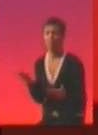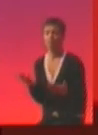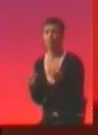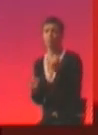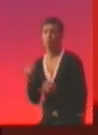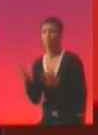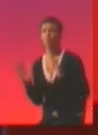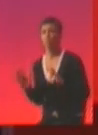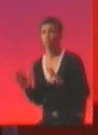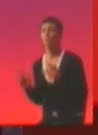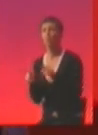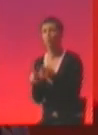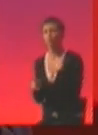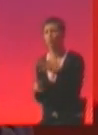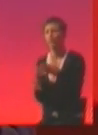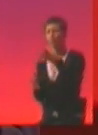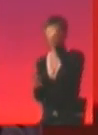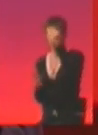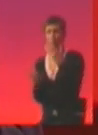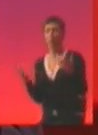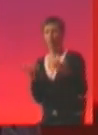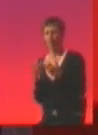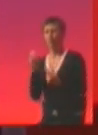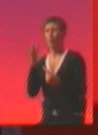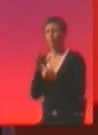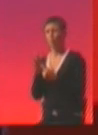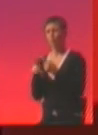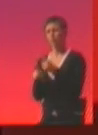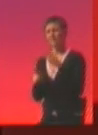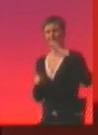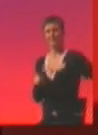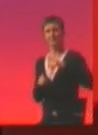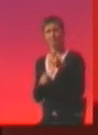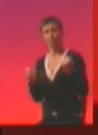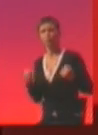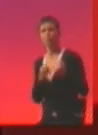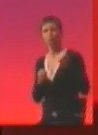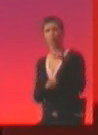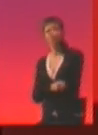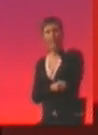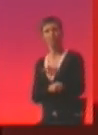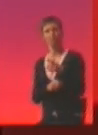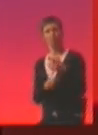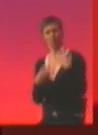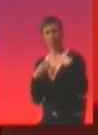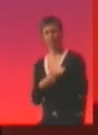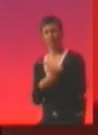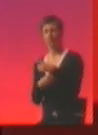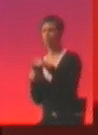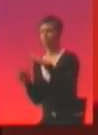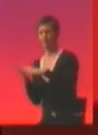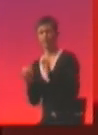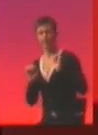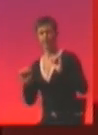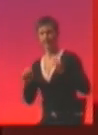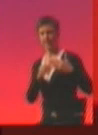learned too of the importance of the strong leadership of our Chancellor and our Prime Minister, and